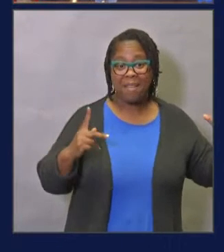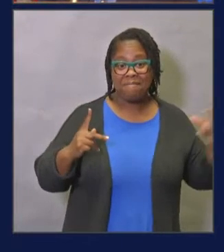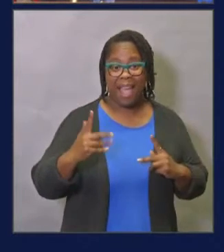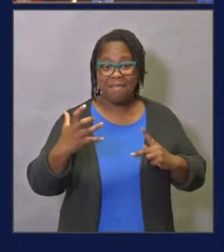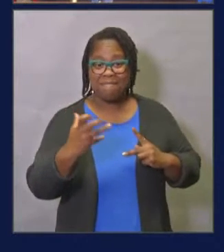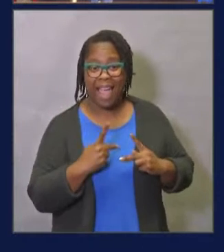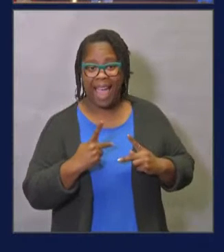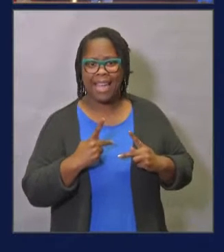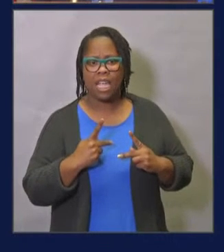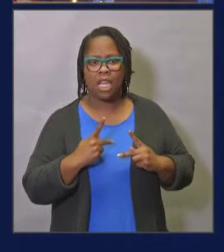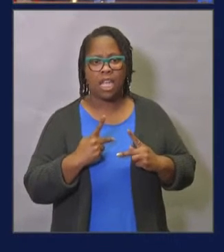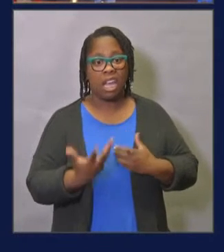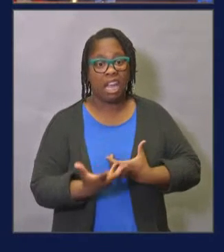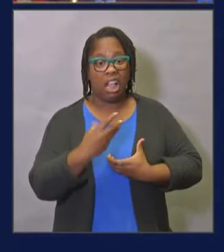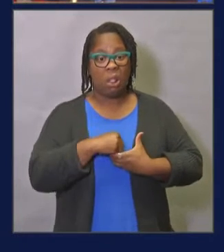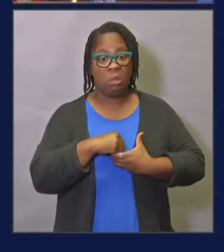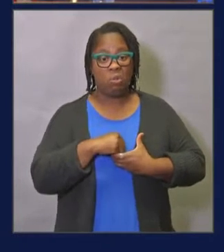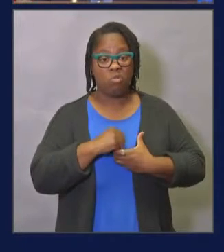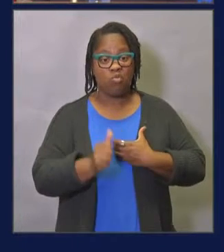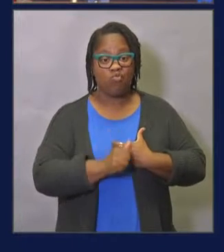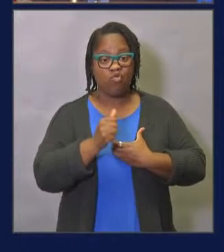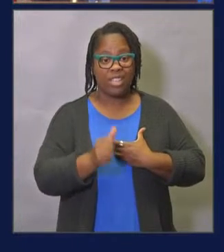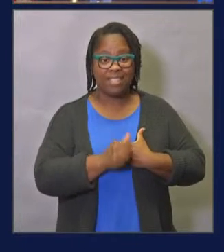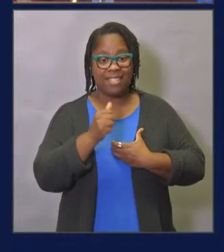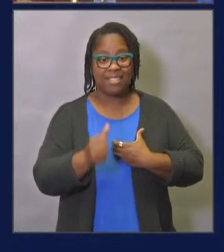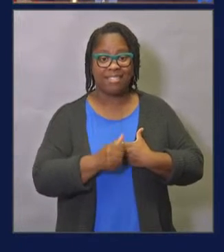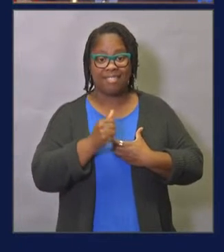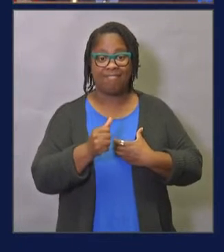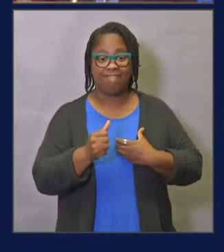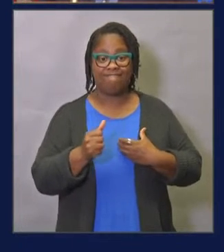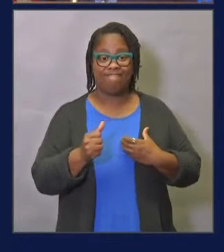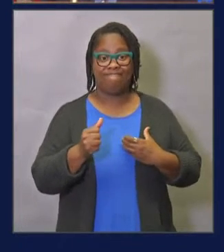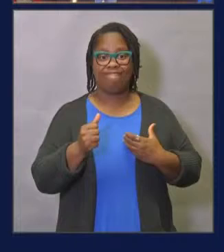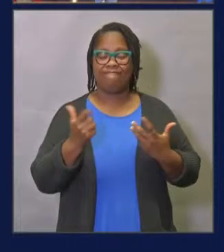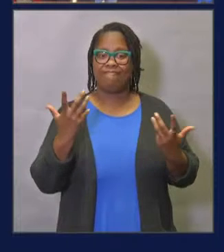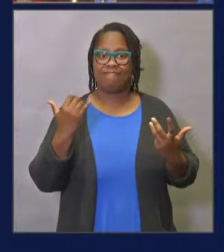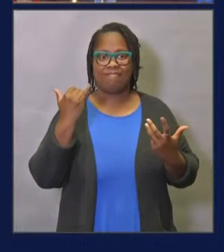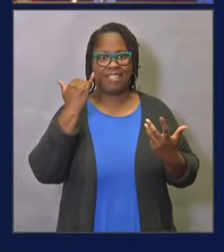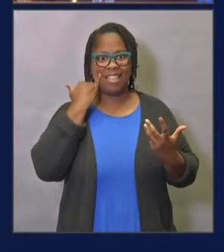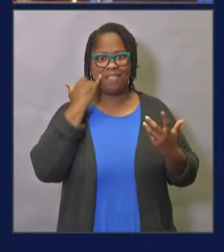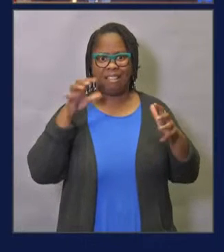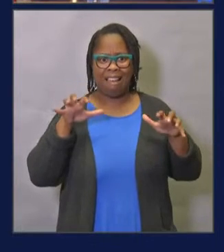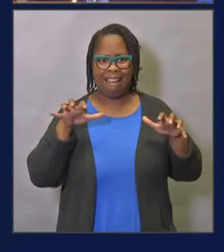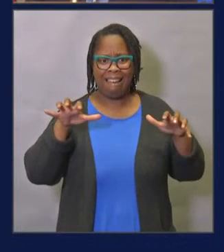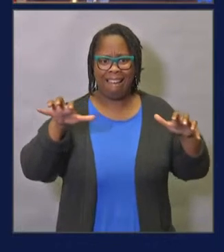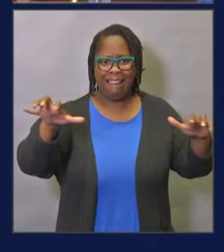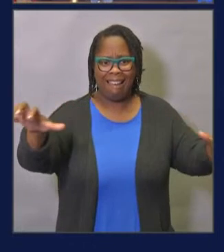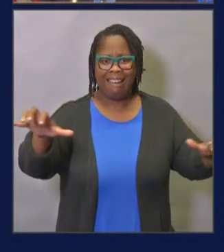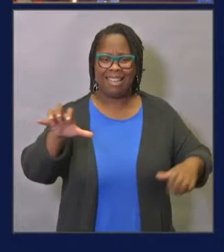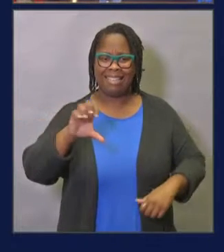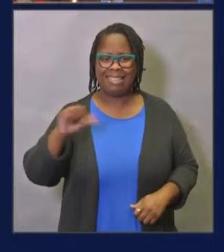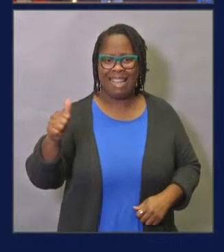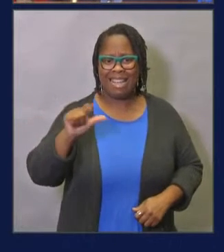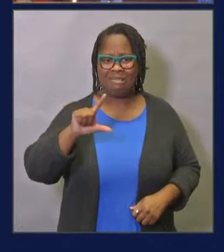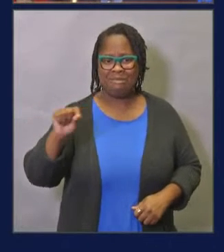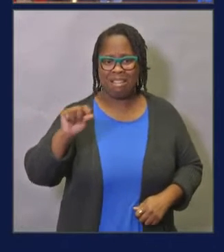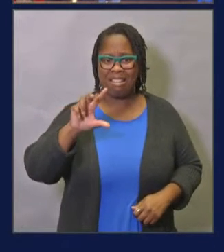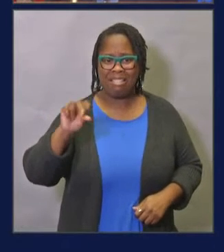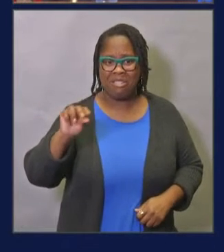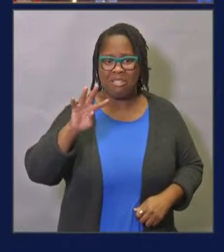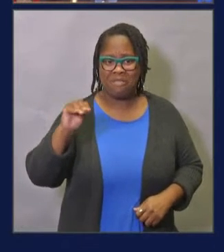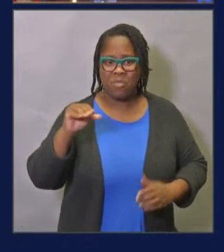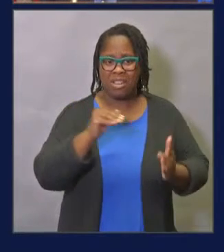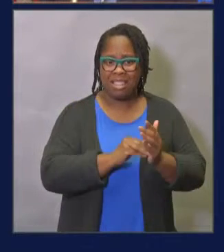the risks associated with all of their encounters. When there are tens of thousands of infected people out and about each